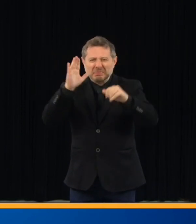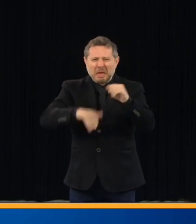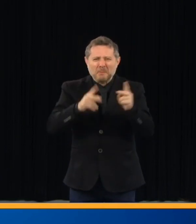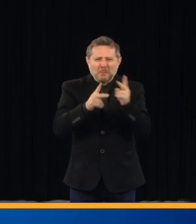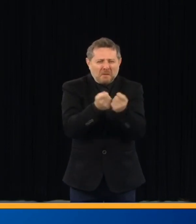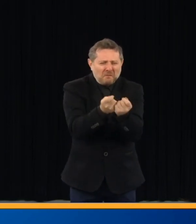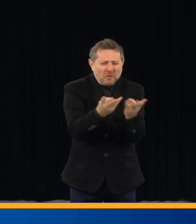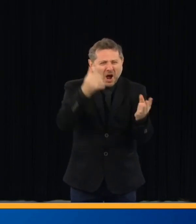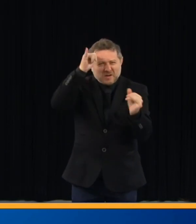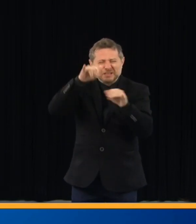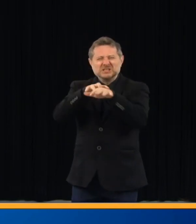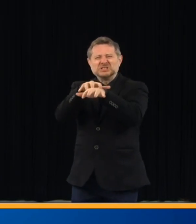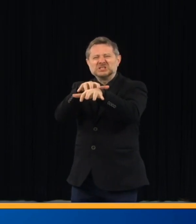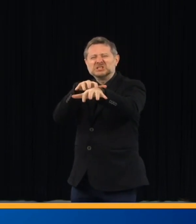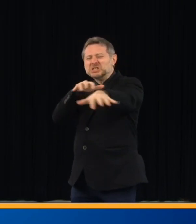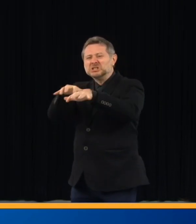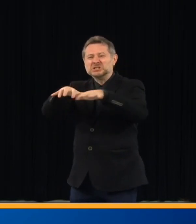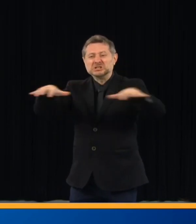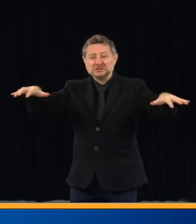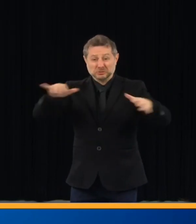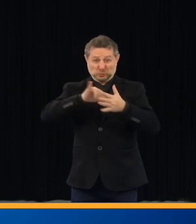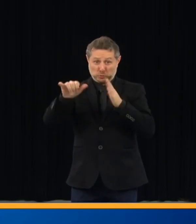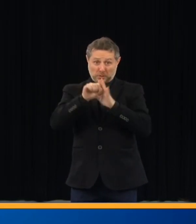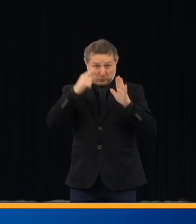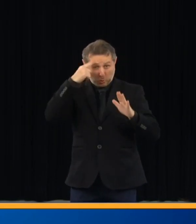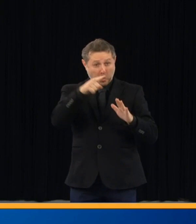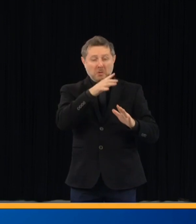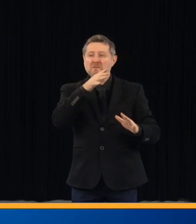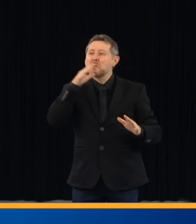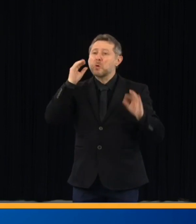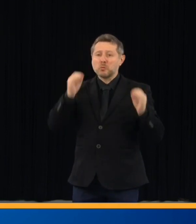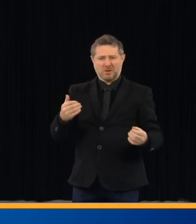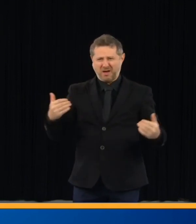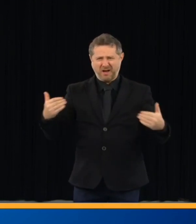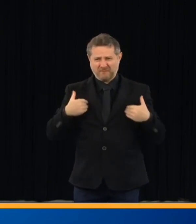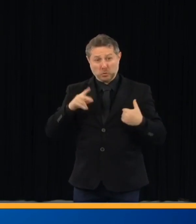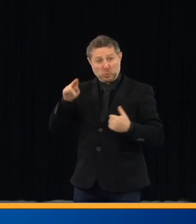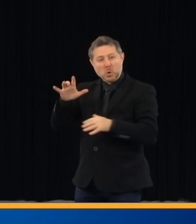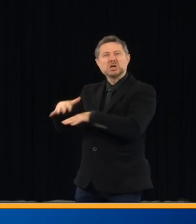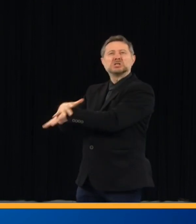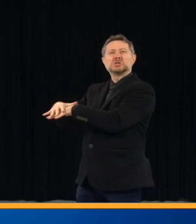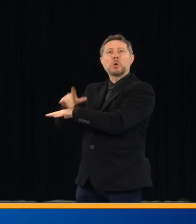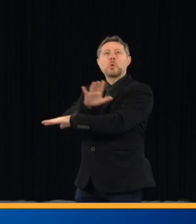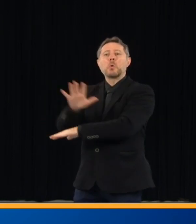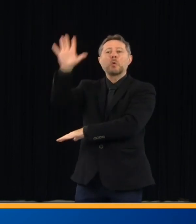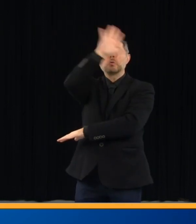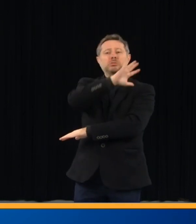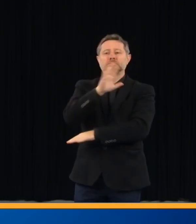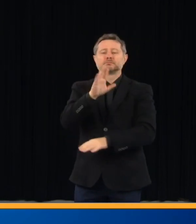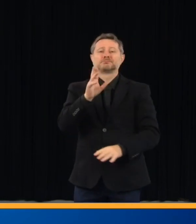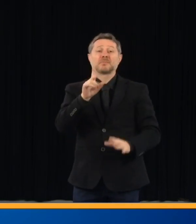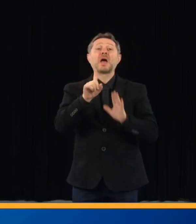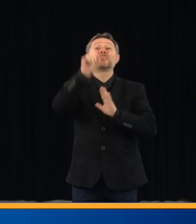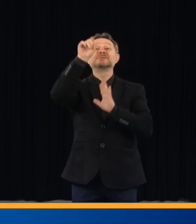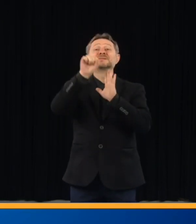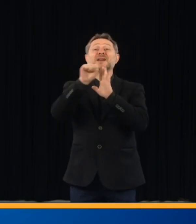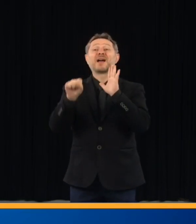State, don't think of just New York City. Upstate New York is a rural